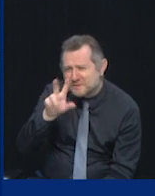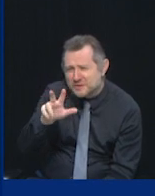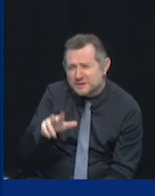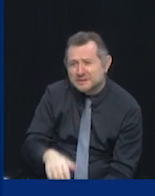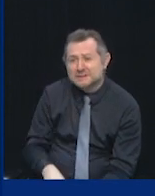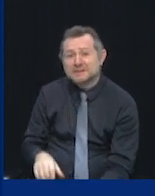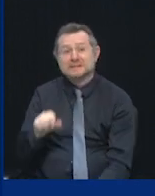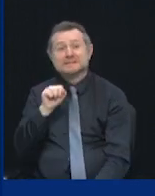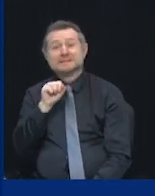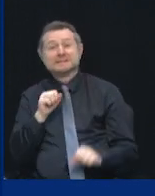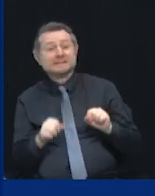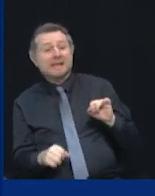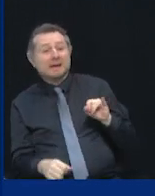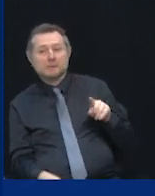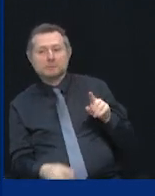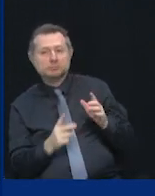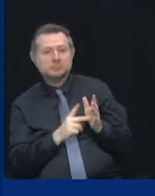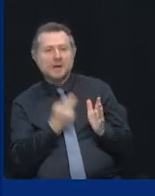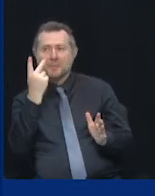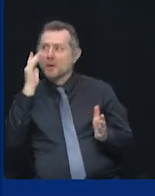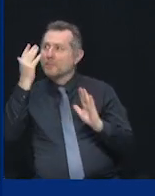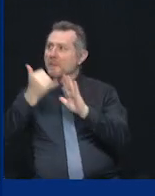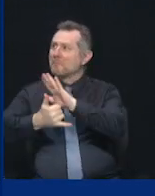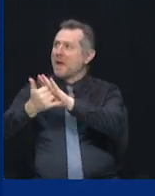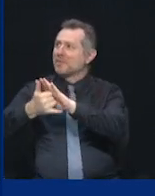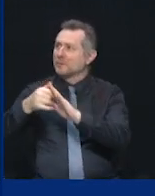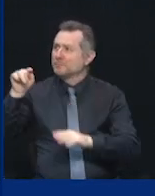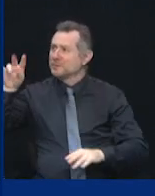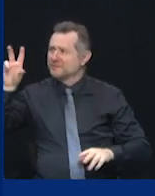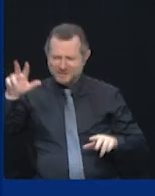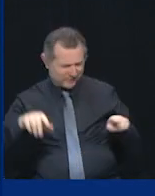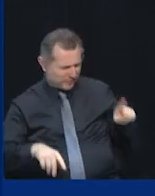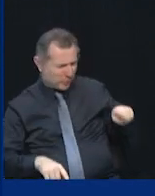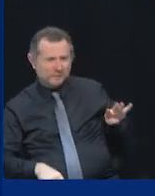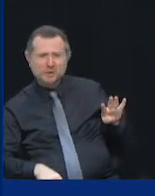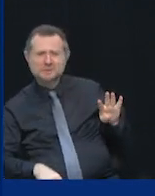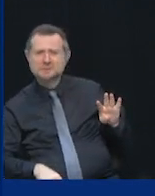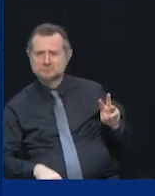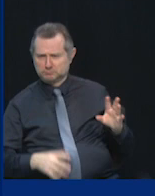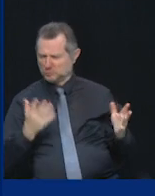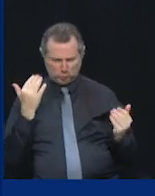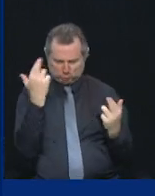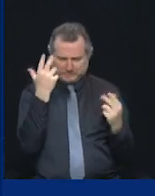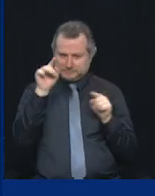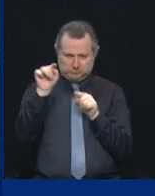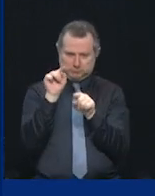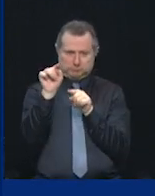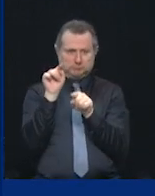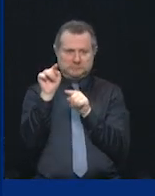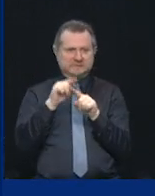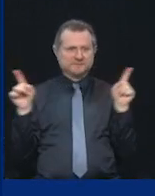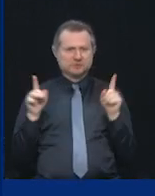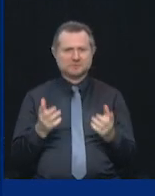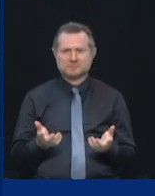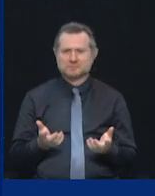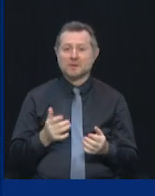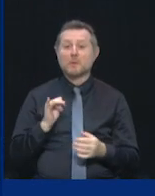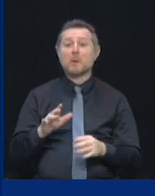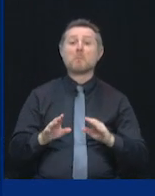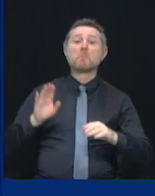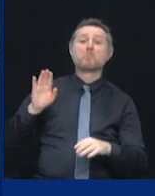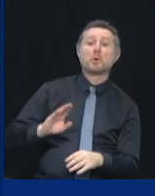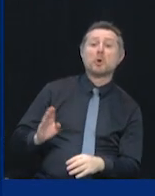double Manhattan. How do you explain that? Brooklyn right behind Staten Island, Queens, Bronx.